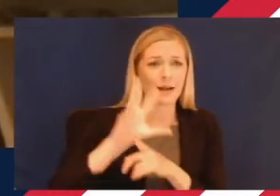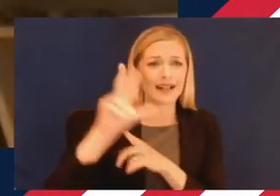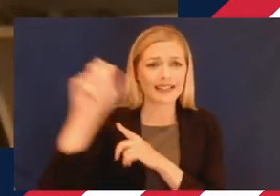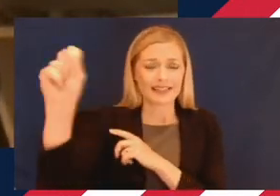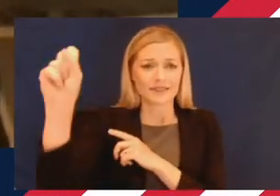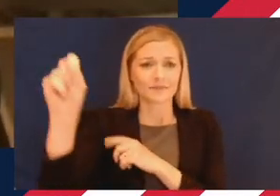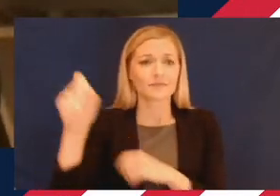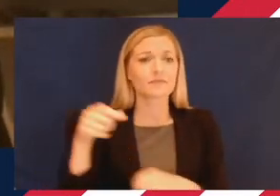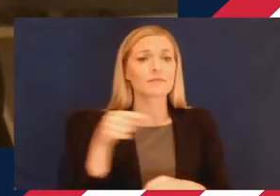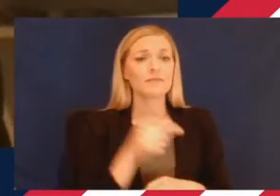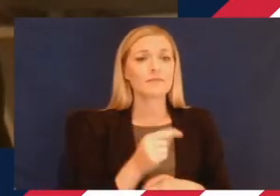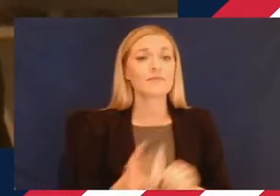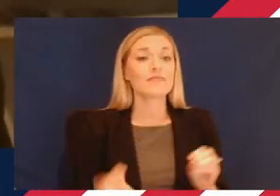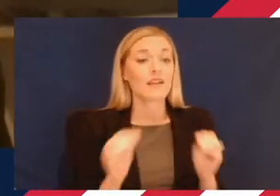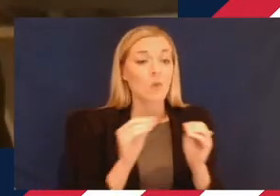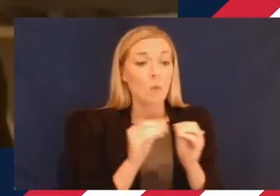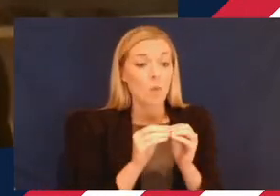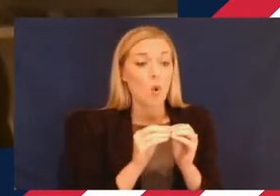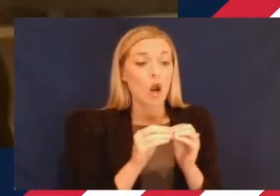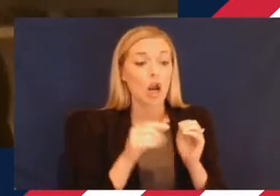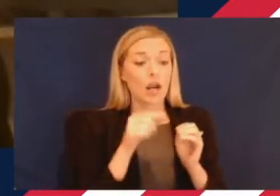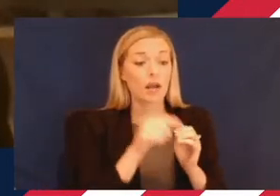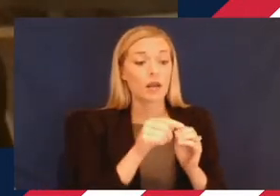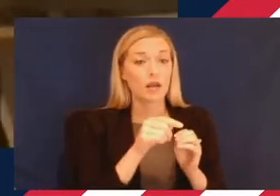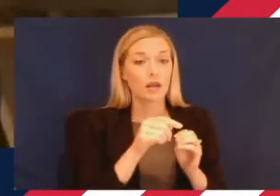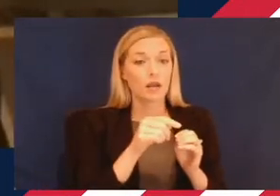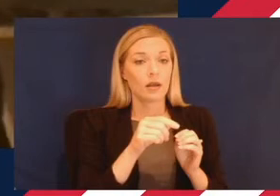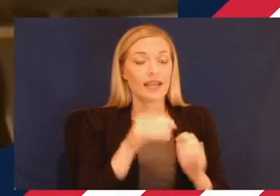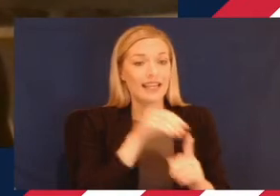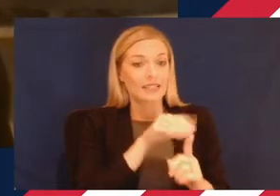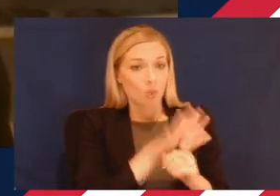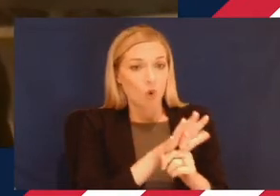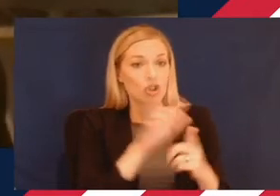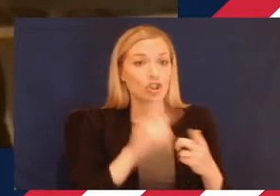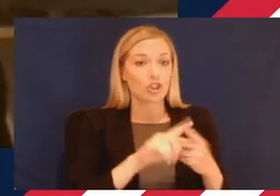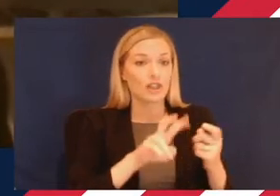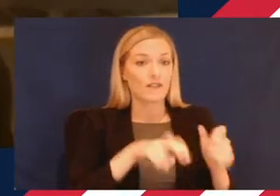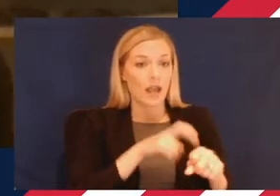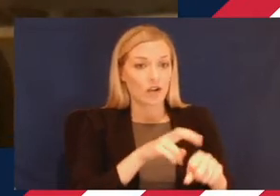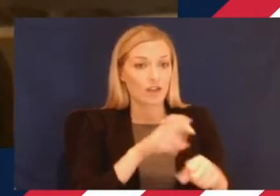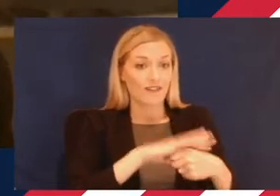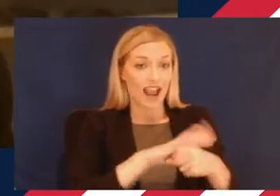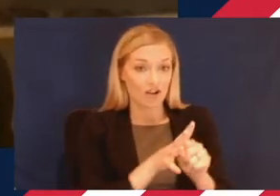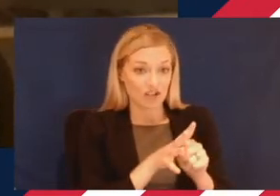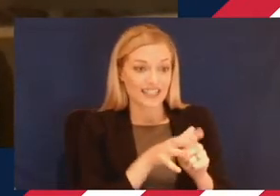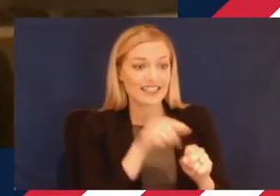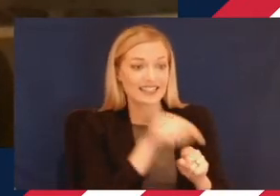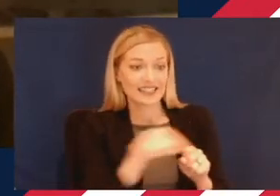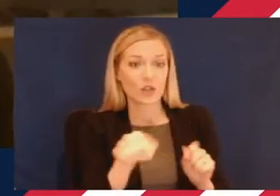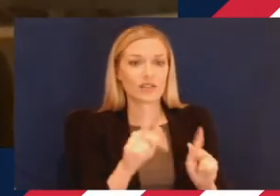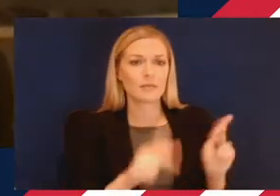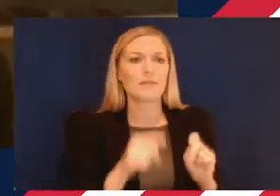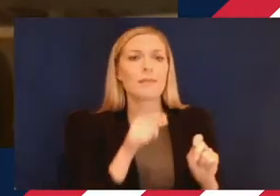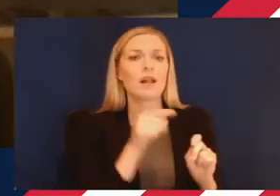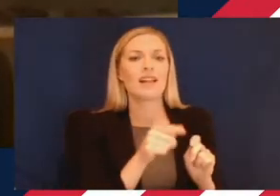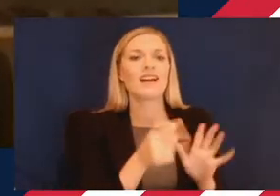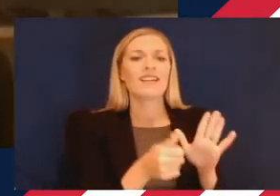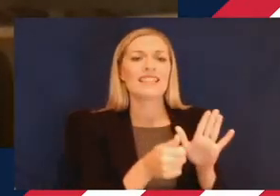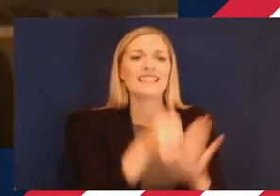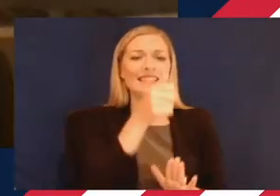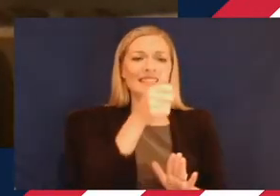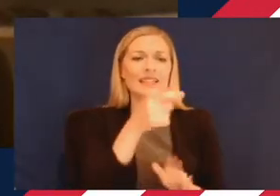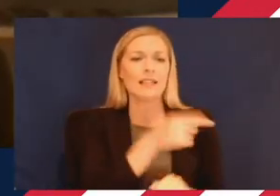more exposure to the virus, and less access to care are being hospitalized and dying of the virus at higher rates than the rest of the